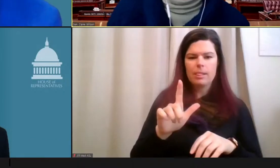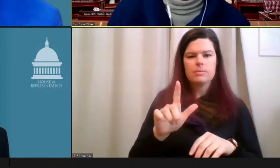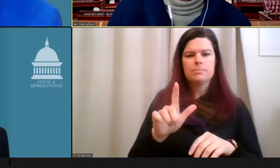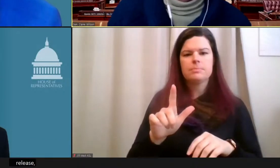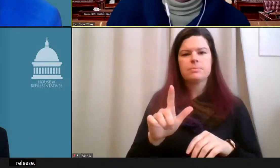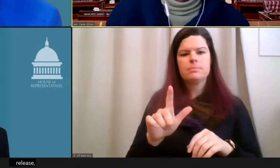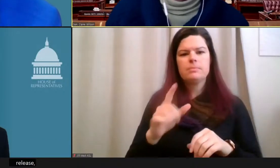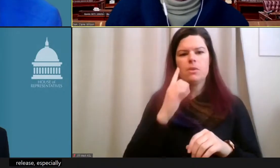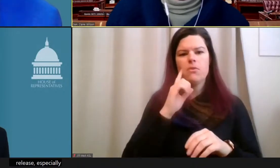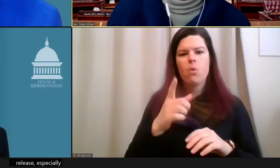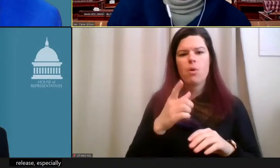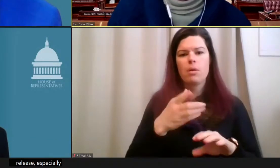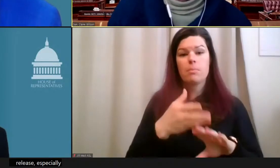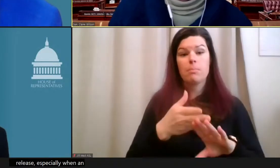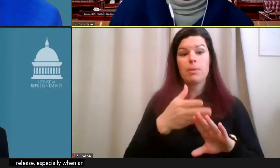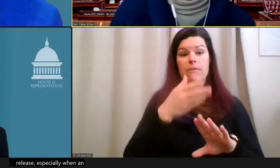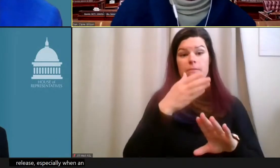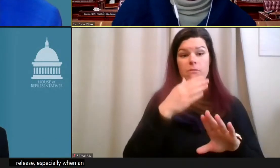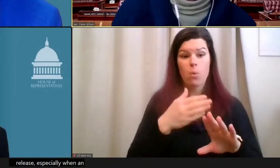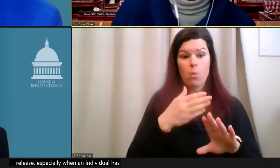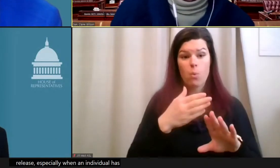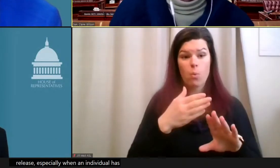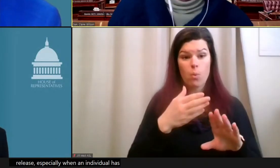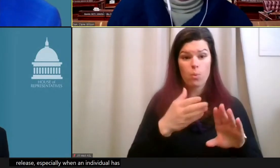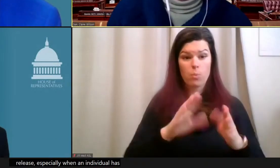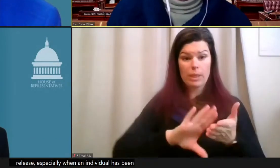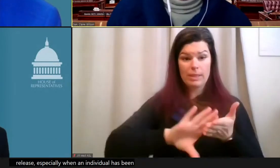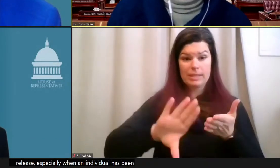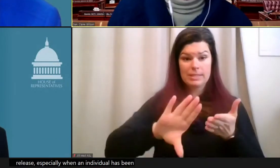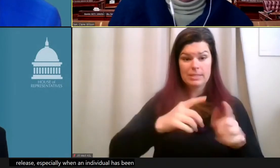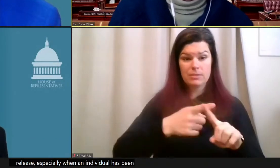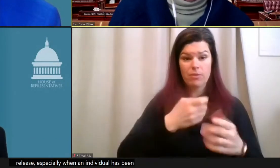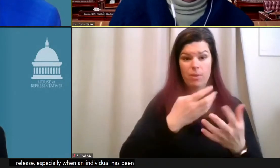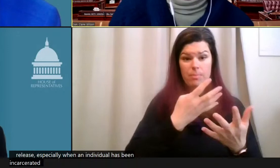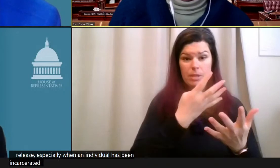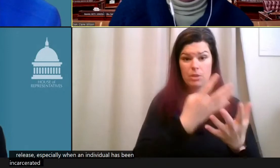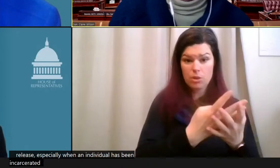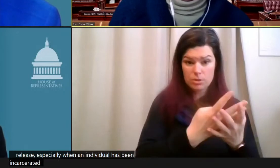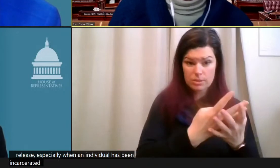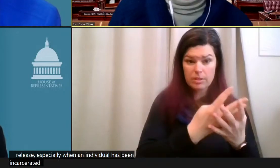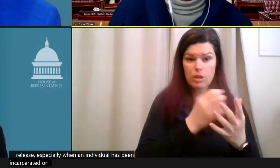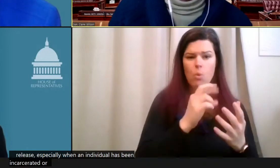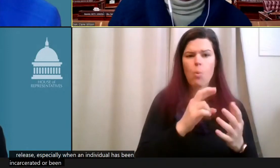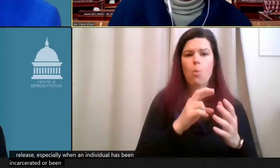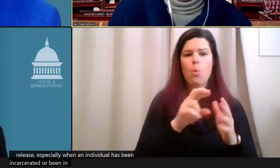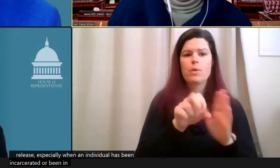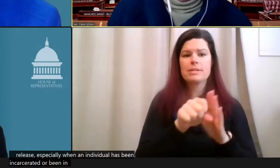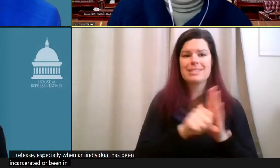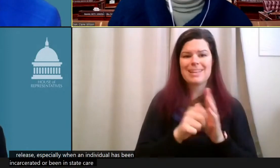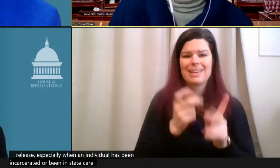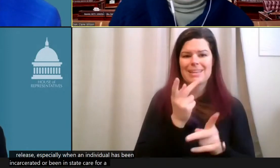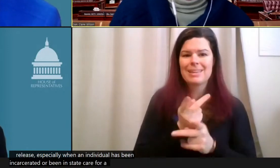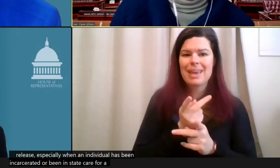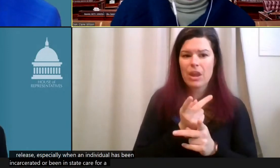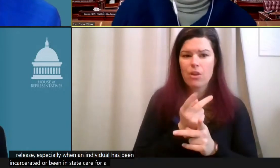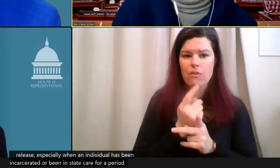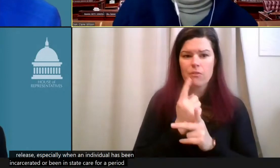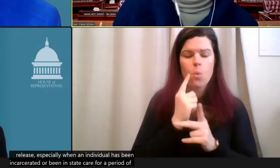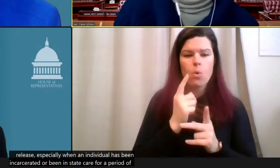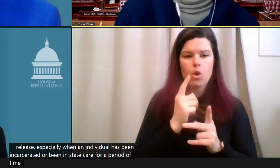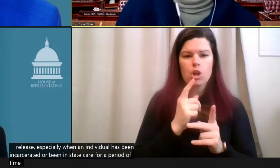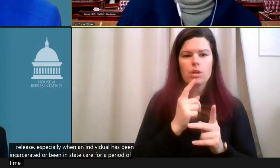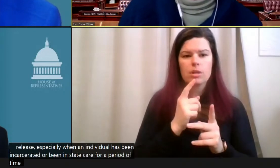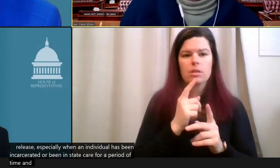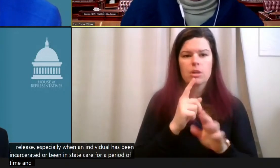an individual has been incarcerated or been in state care for a period of time, and received